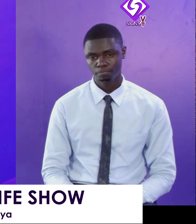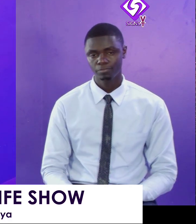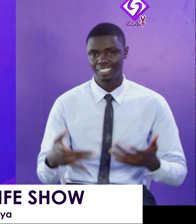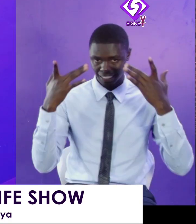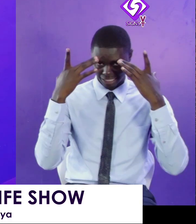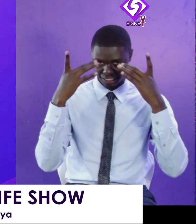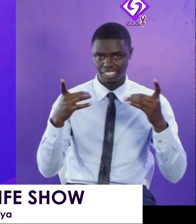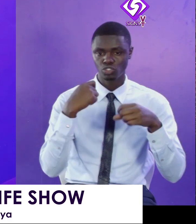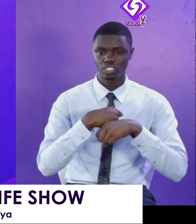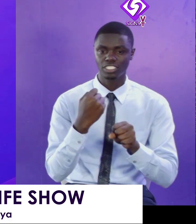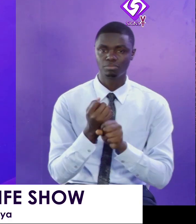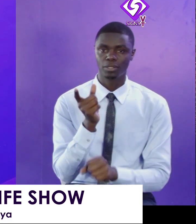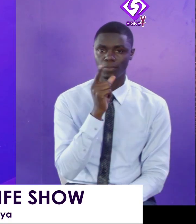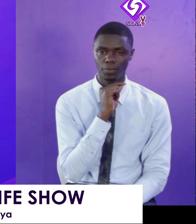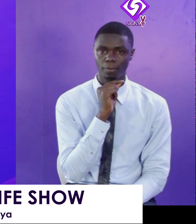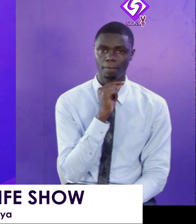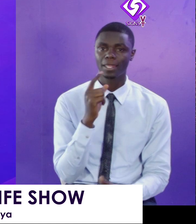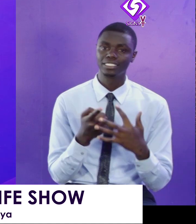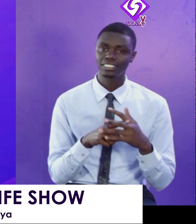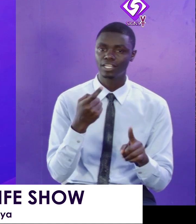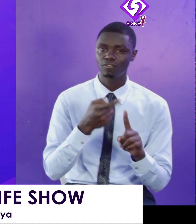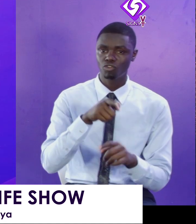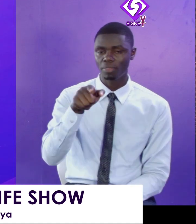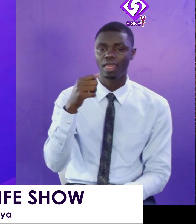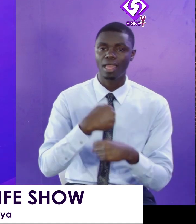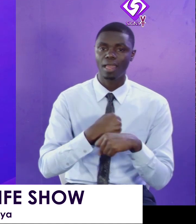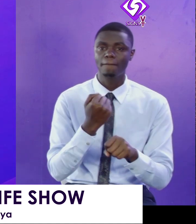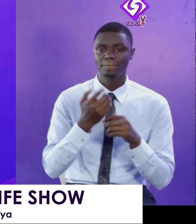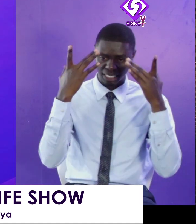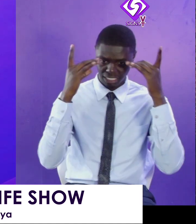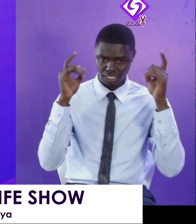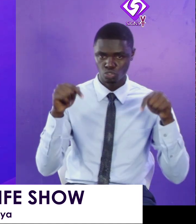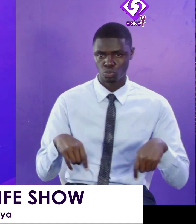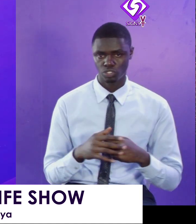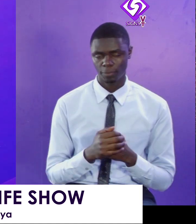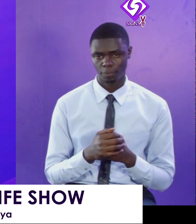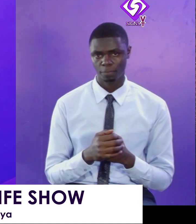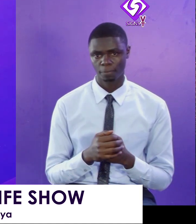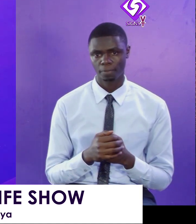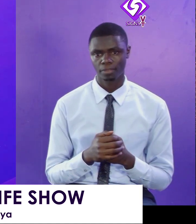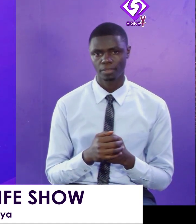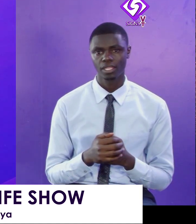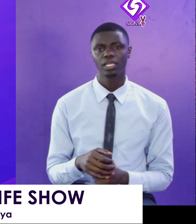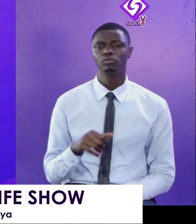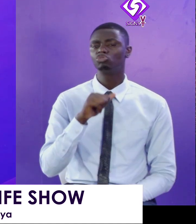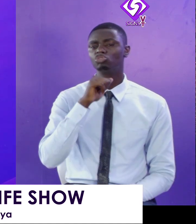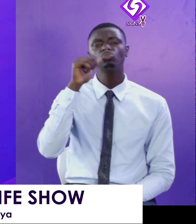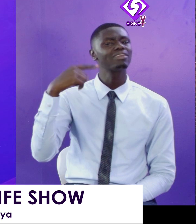decision is made? It starts from there. Just make that decision today. It is not